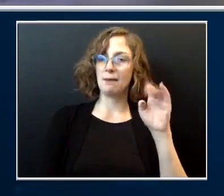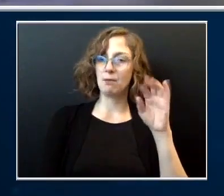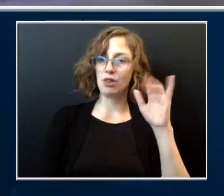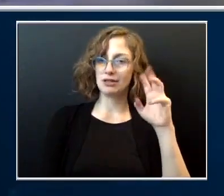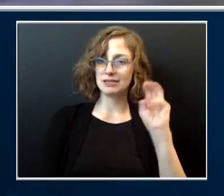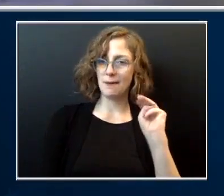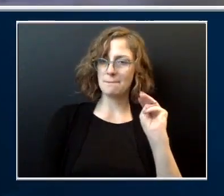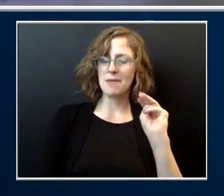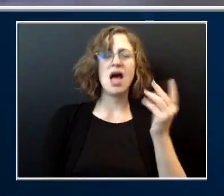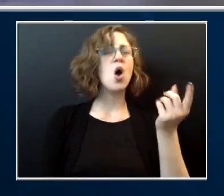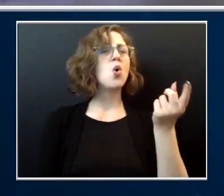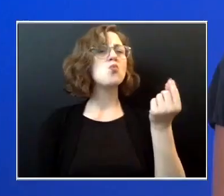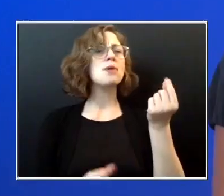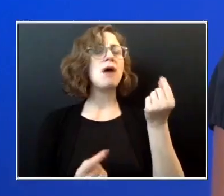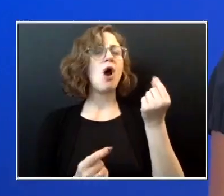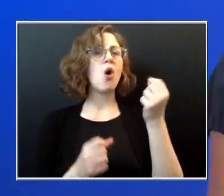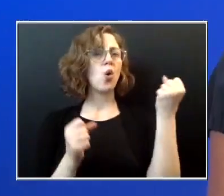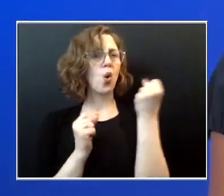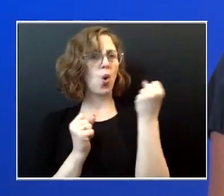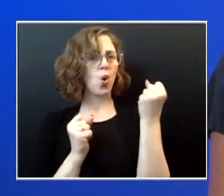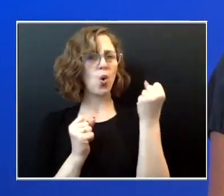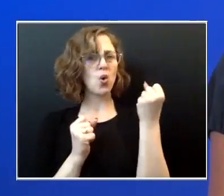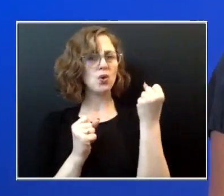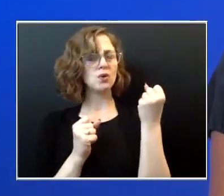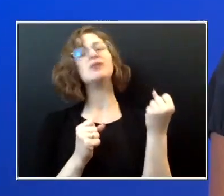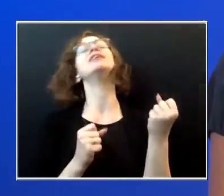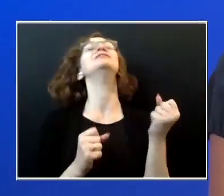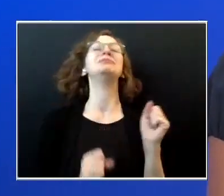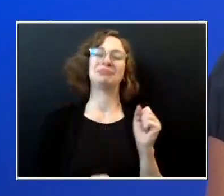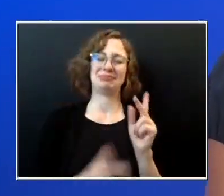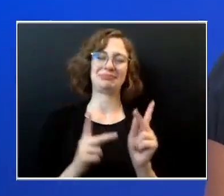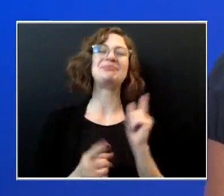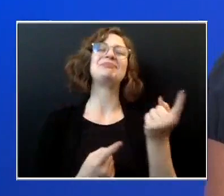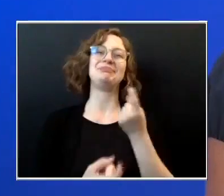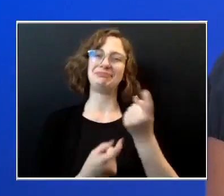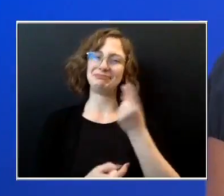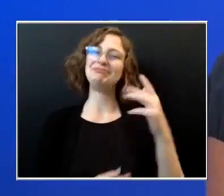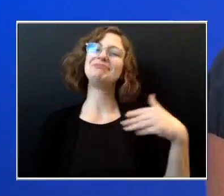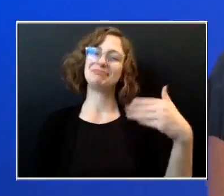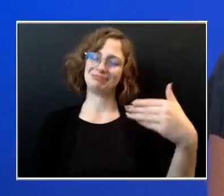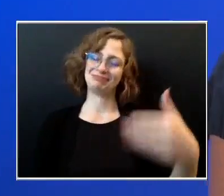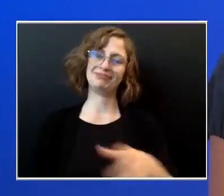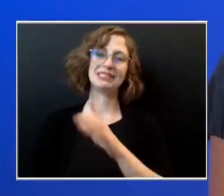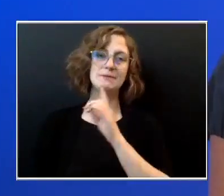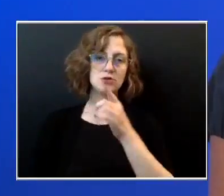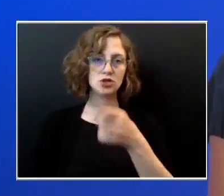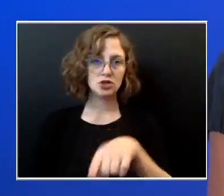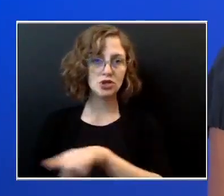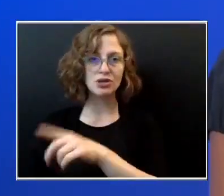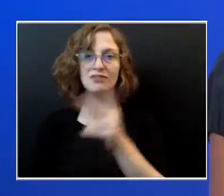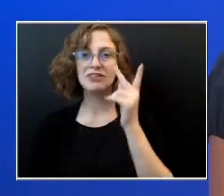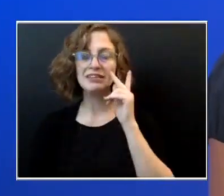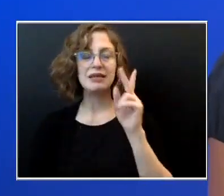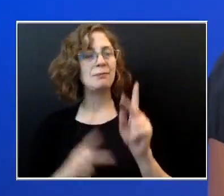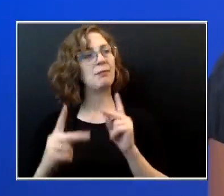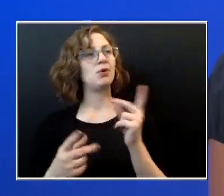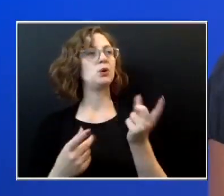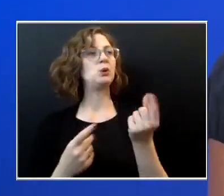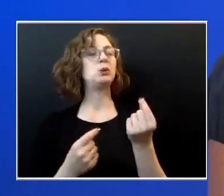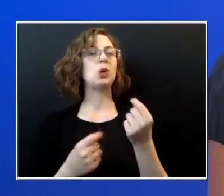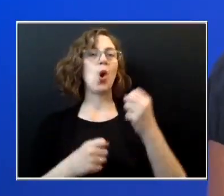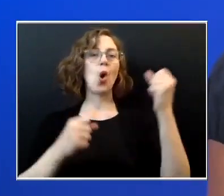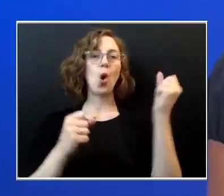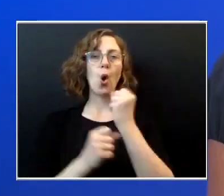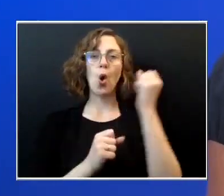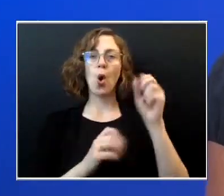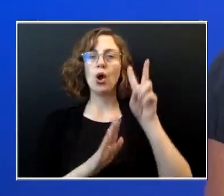Great question. This is a question I get a lot. You've probably seen a lot of things, people doing the cold plunges now, the polar bear plunge. This